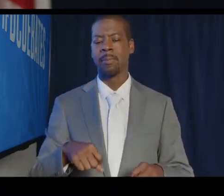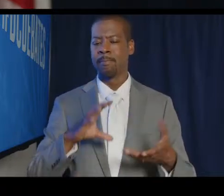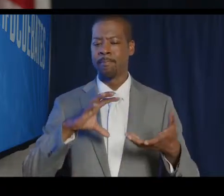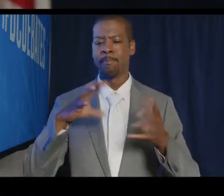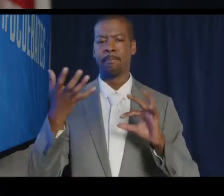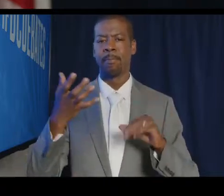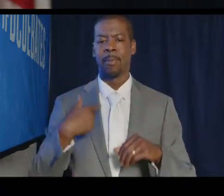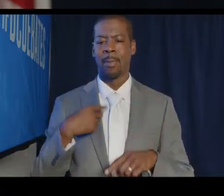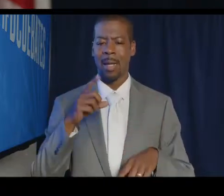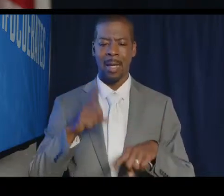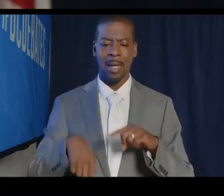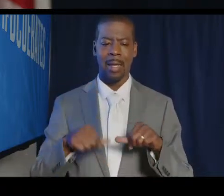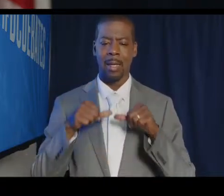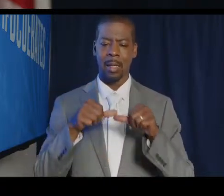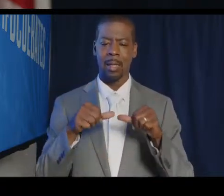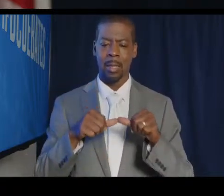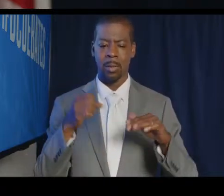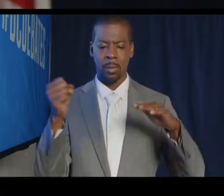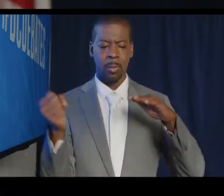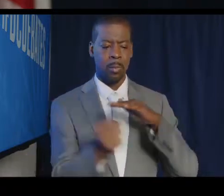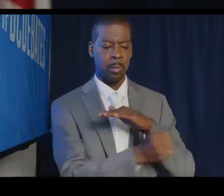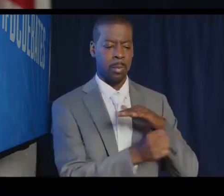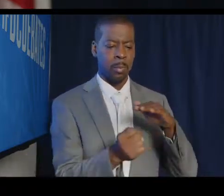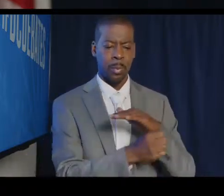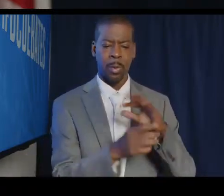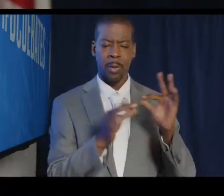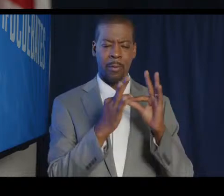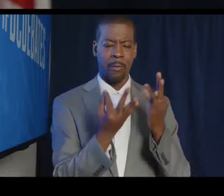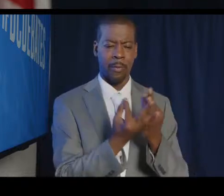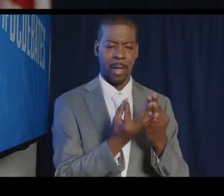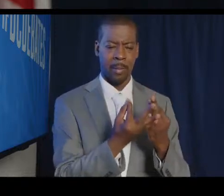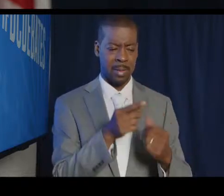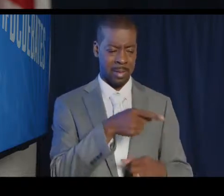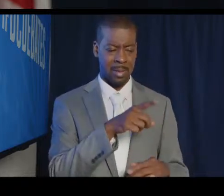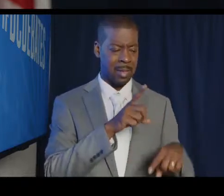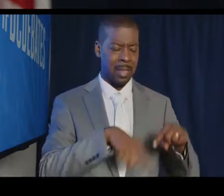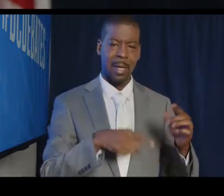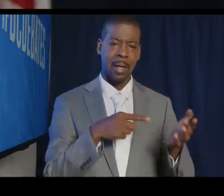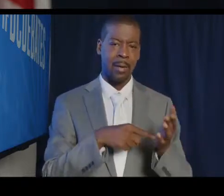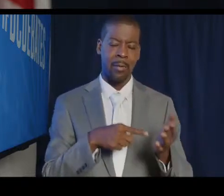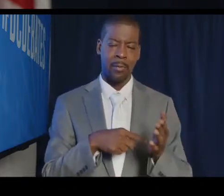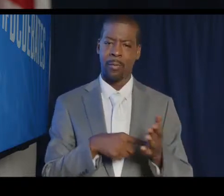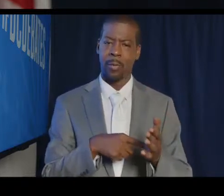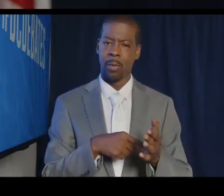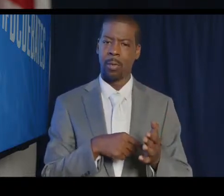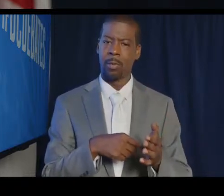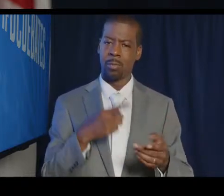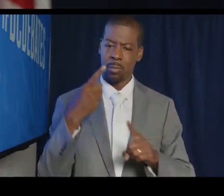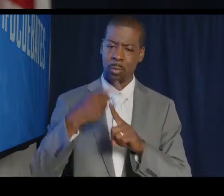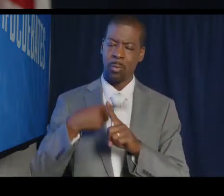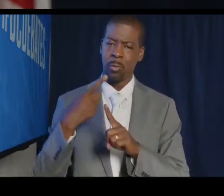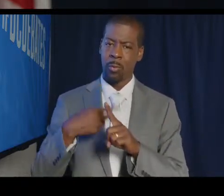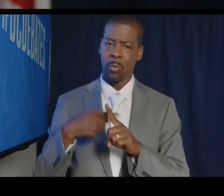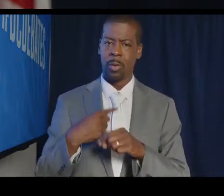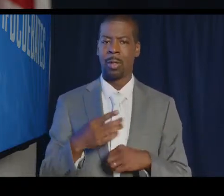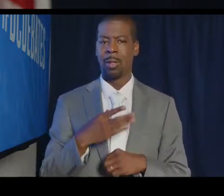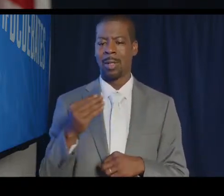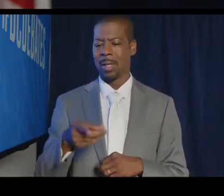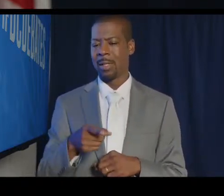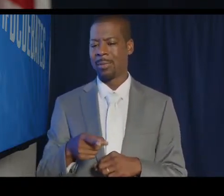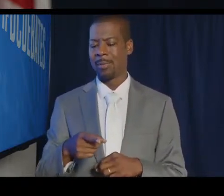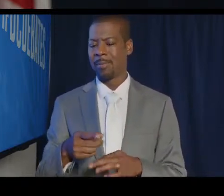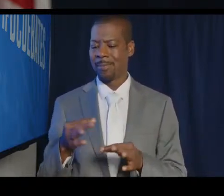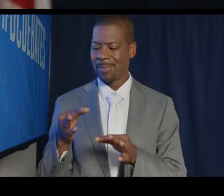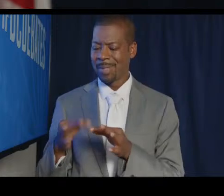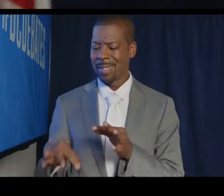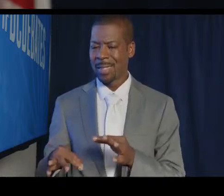program assuming they're going to be able to pay market rate rent when we know that most jobs, especially entry-level jobs, are not paying that level of rent.